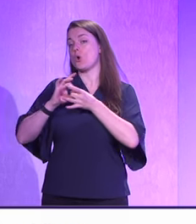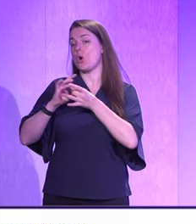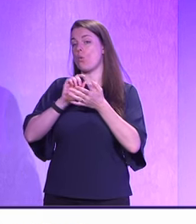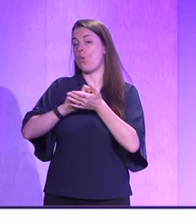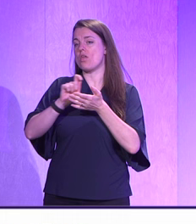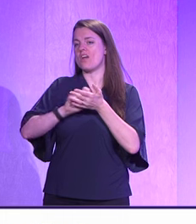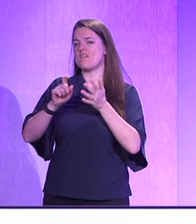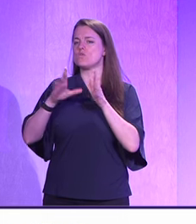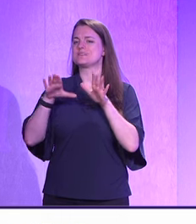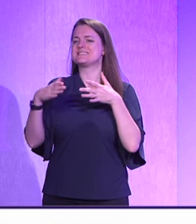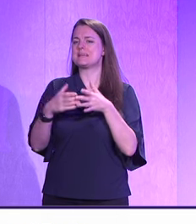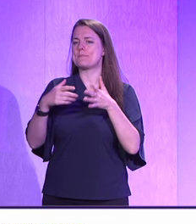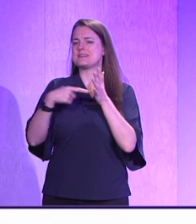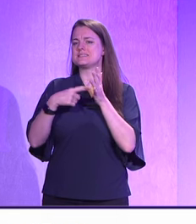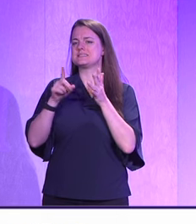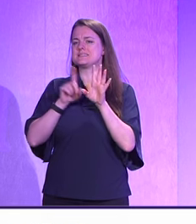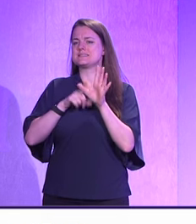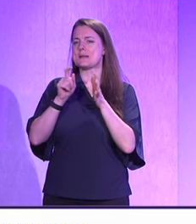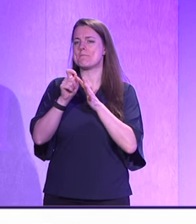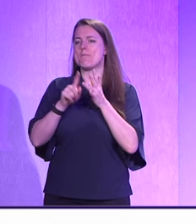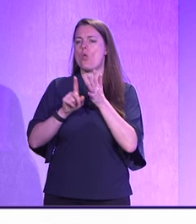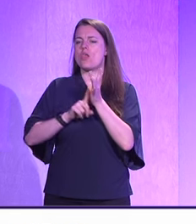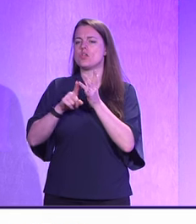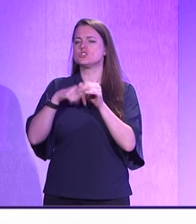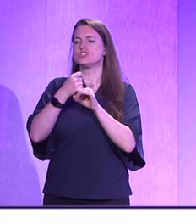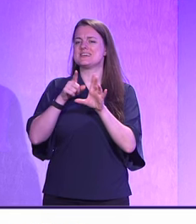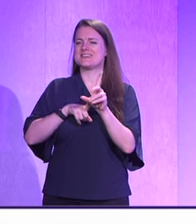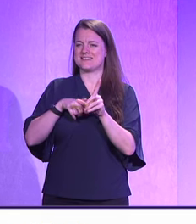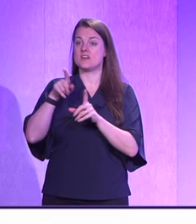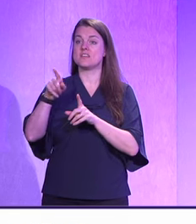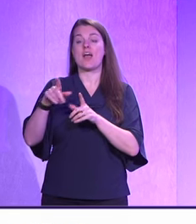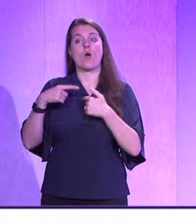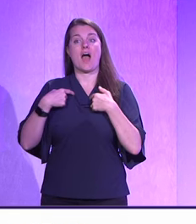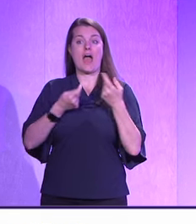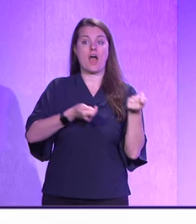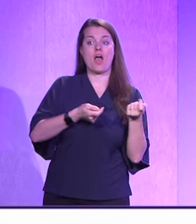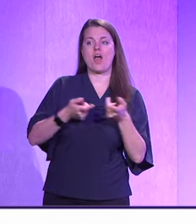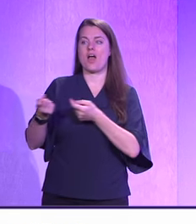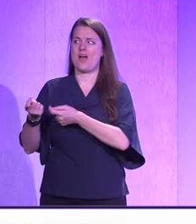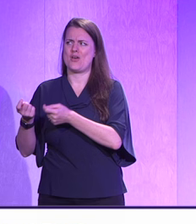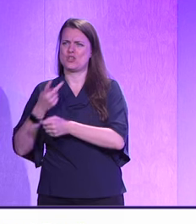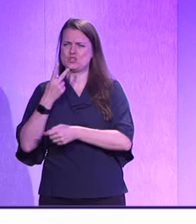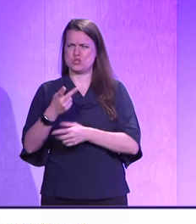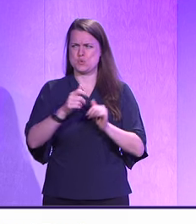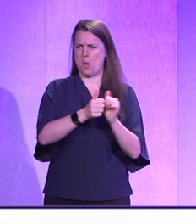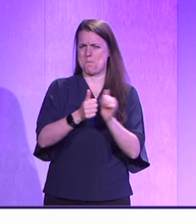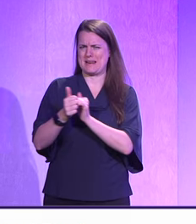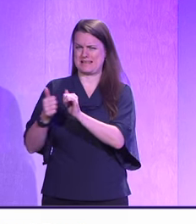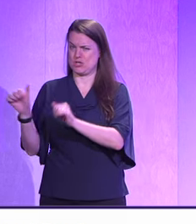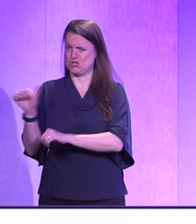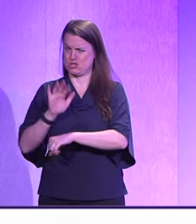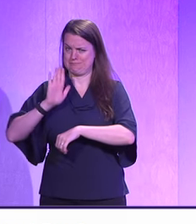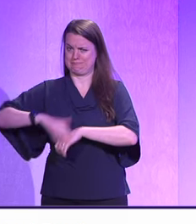book Team Topologies. I end up running two companies. That's not what you're supposed to do if you're an entrepreneur, but that's where I